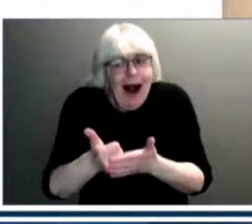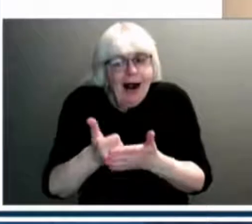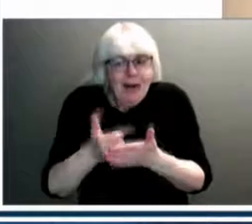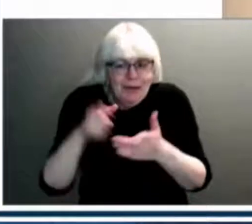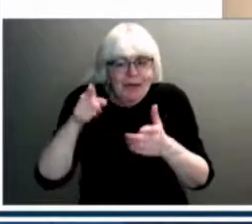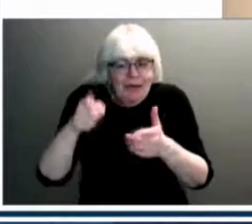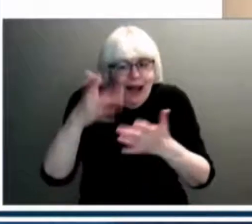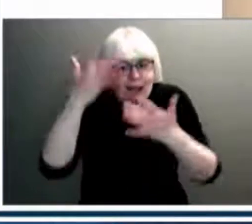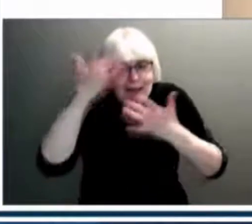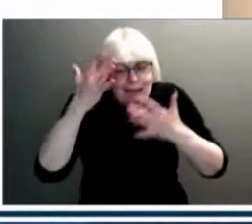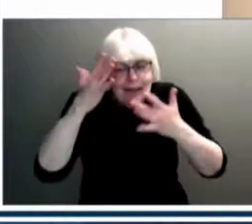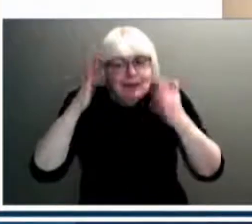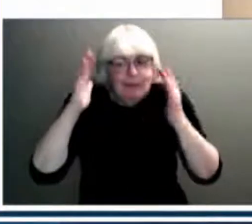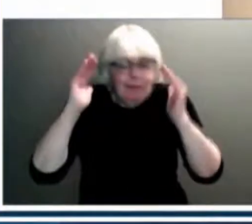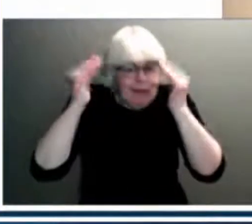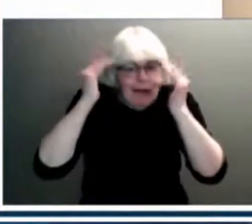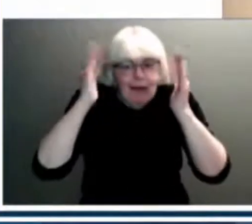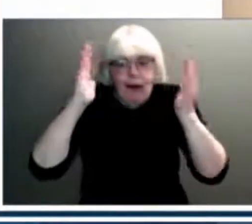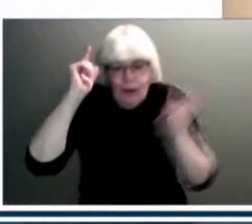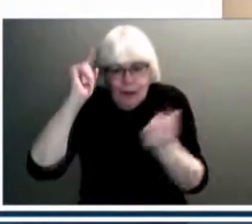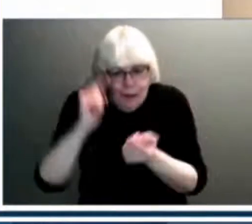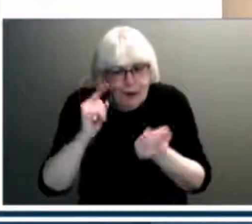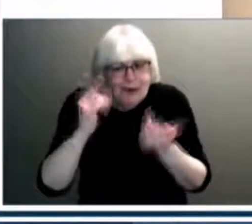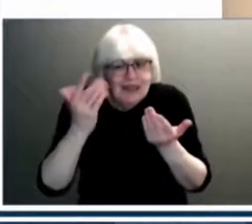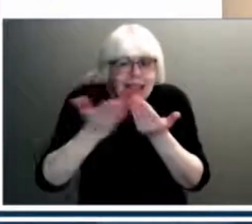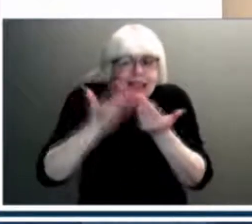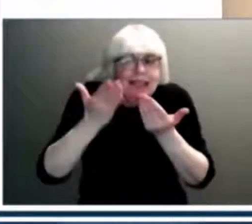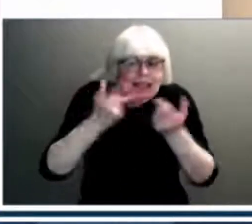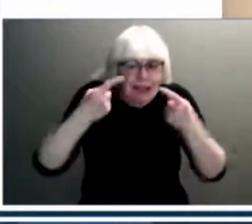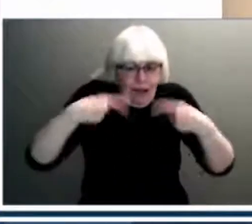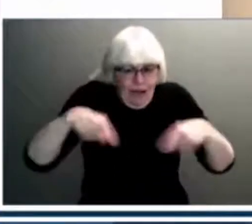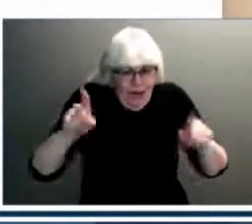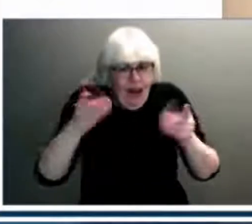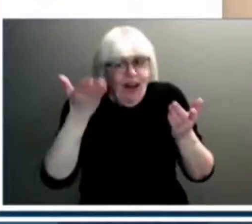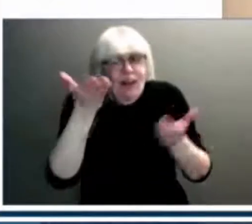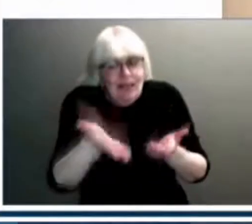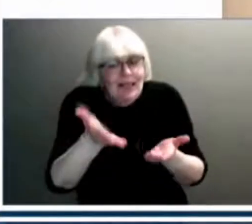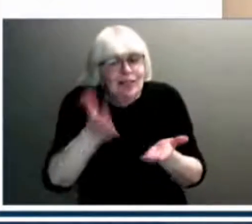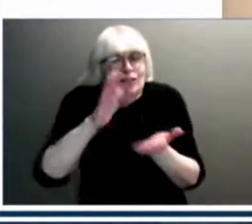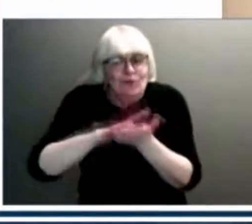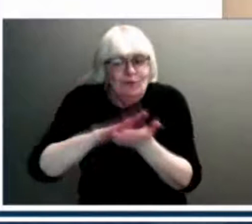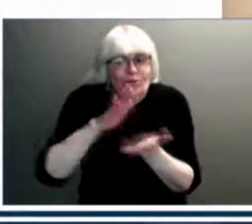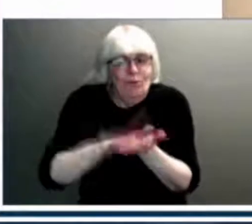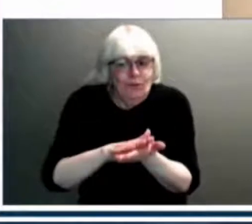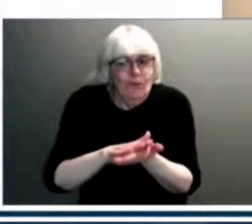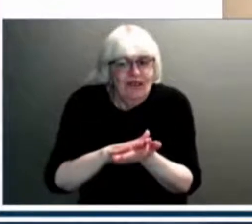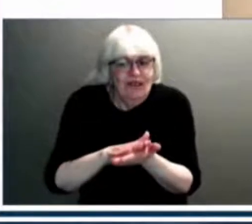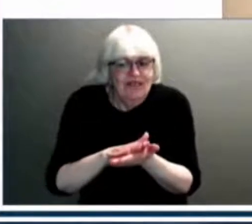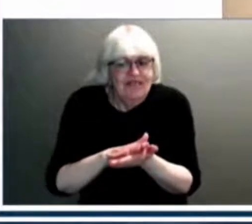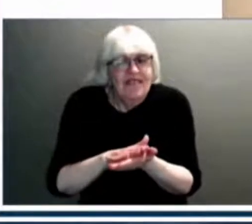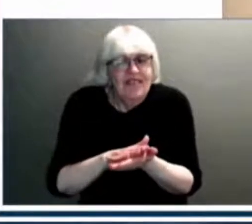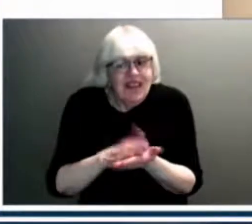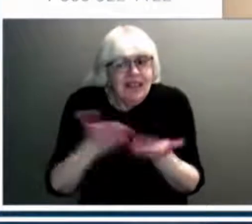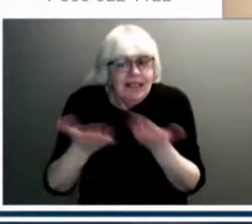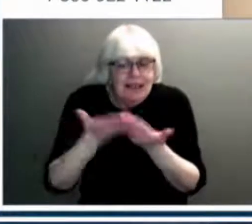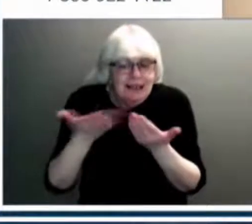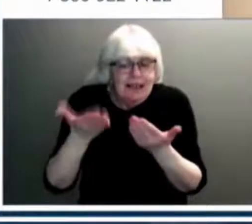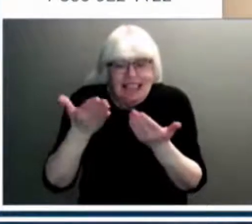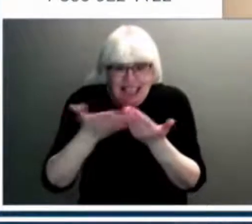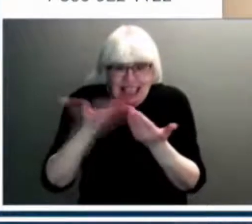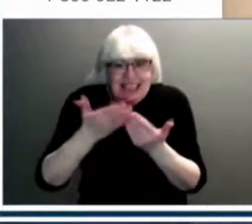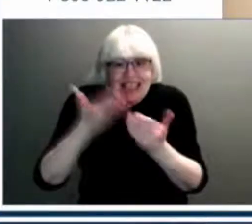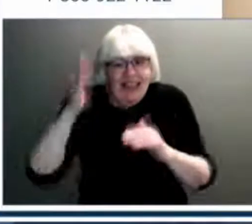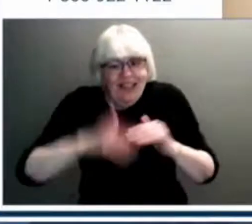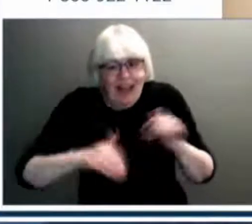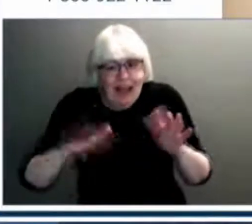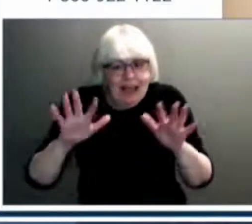It's easier to do that in a school environment and build supports into the school than trying to identify and build